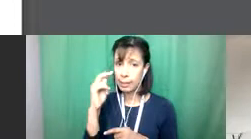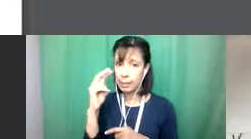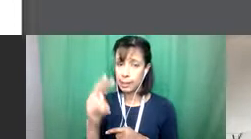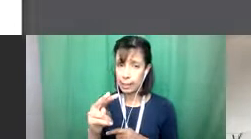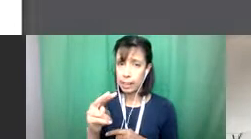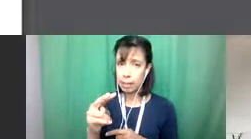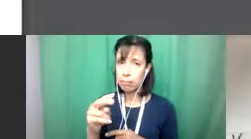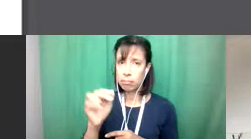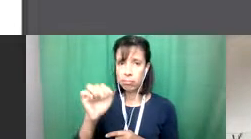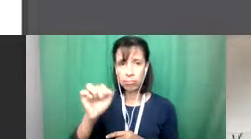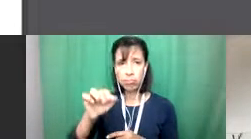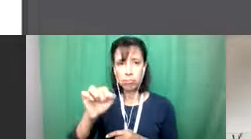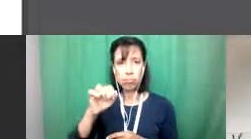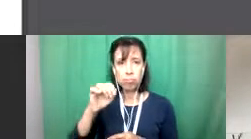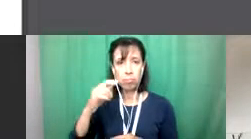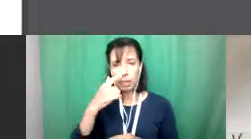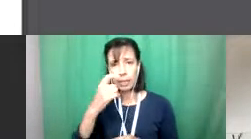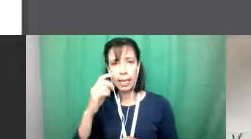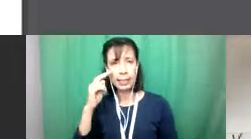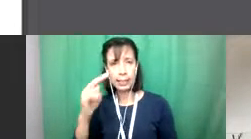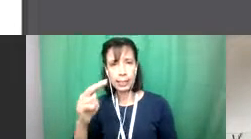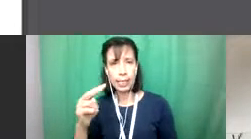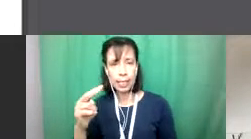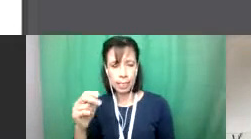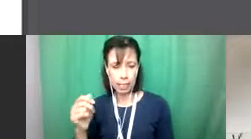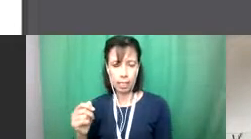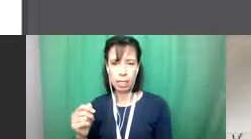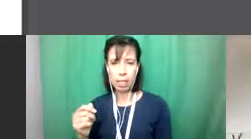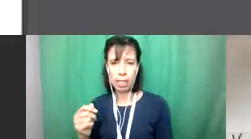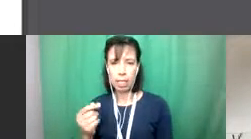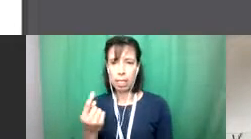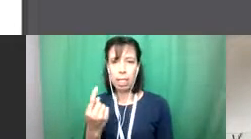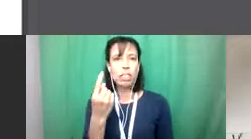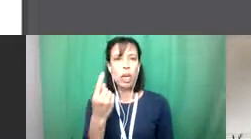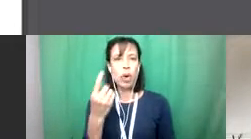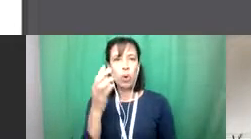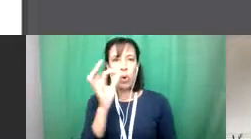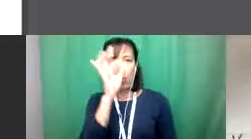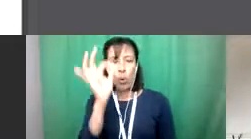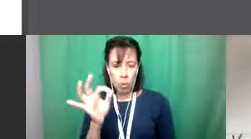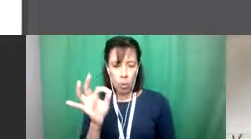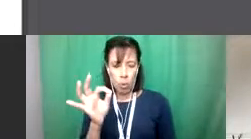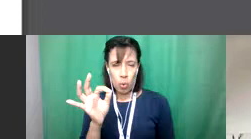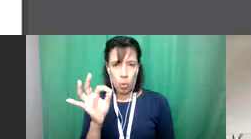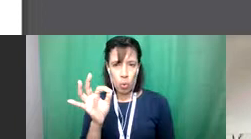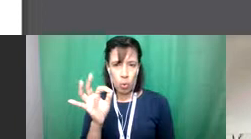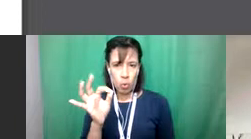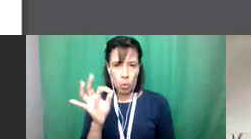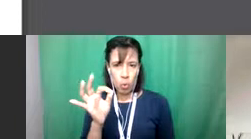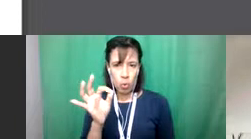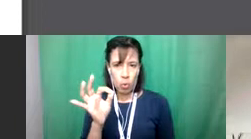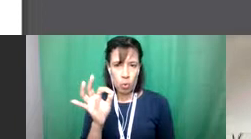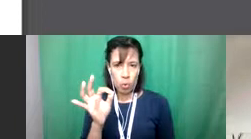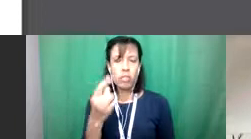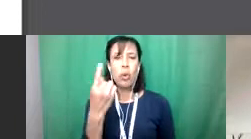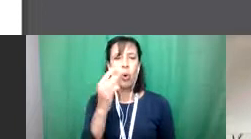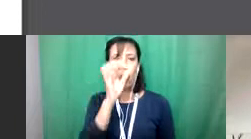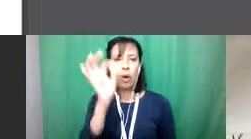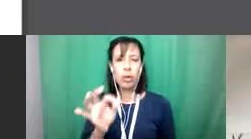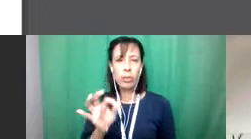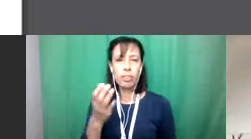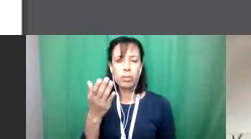Yes, that is clear. And Andrew, there is just one question that is hanging on from a student to say, when do they find out about their